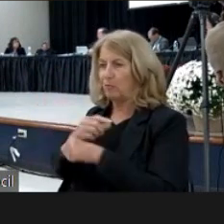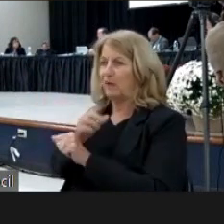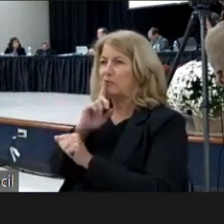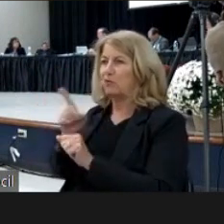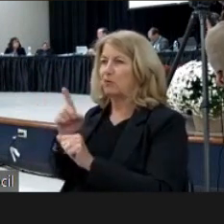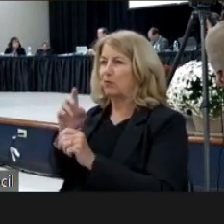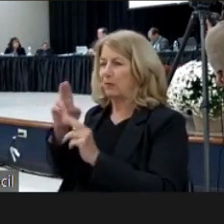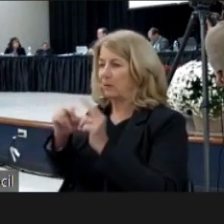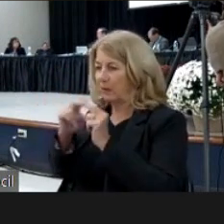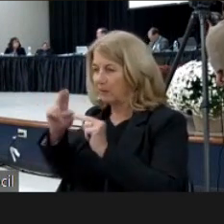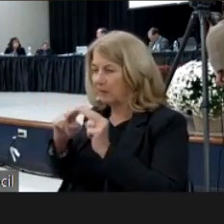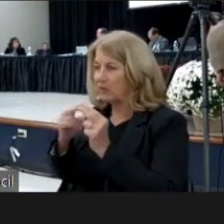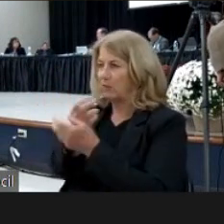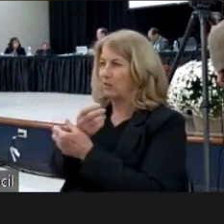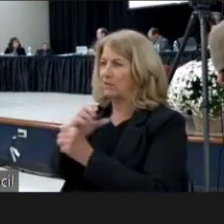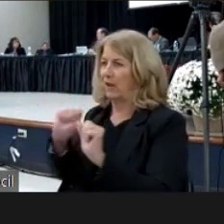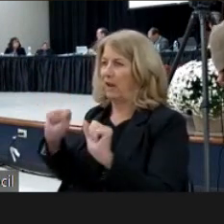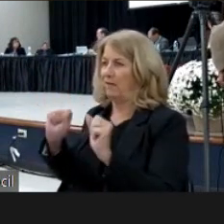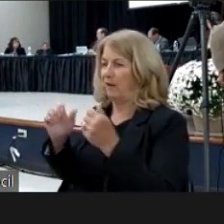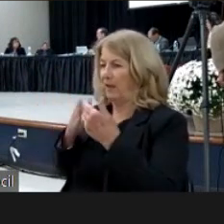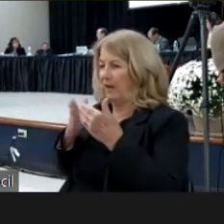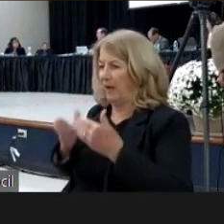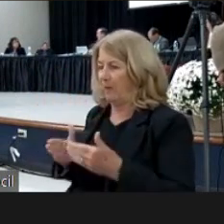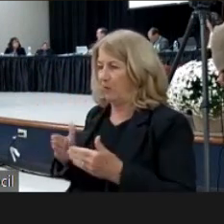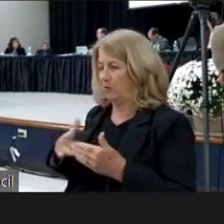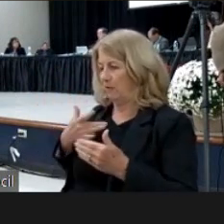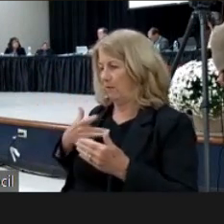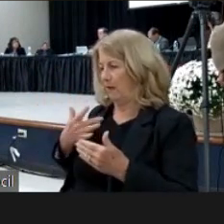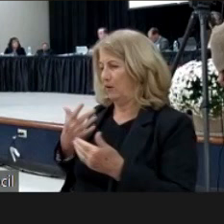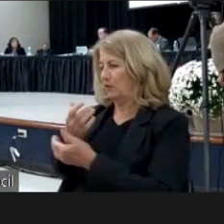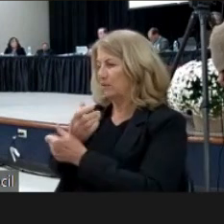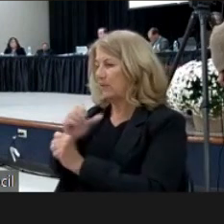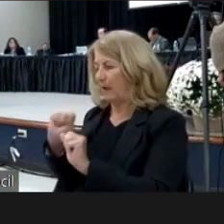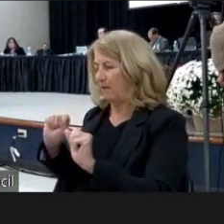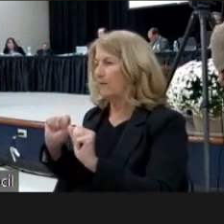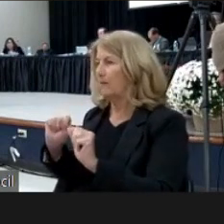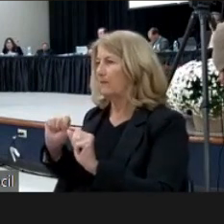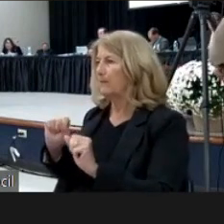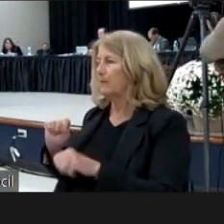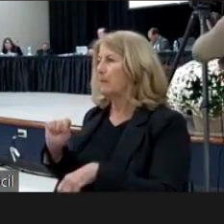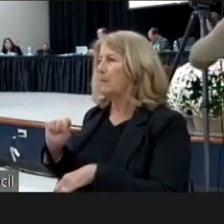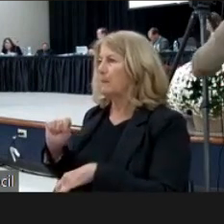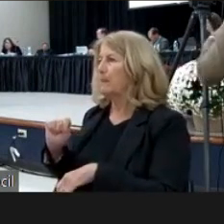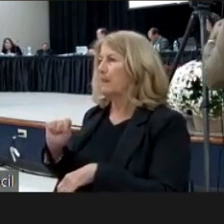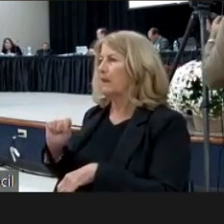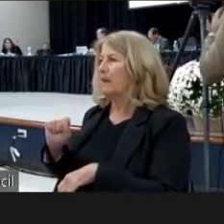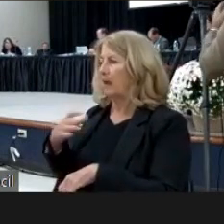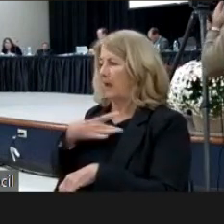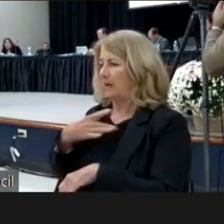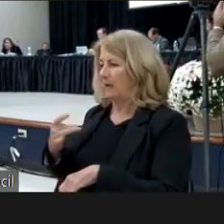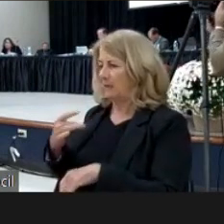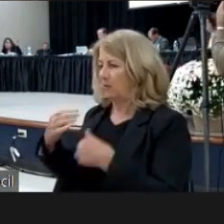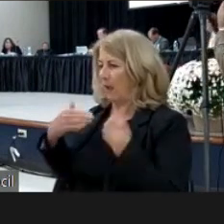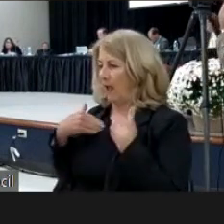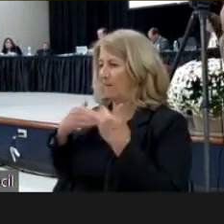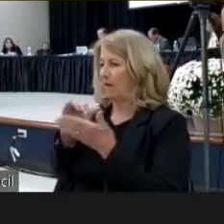are secure and that the neighbors nearby there feel very safe. I'd like to have that conversation,